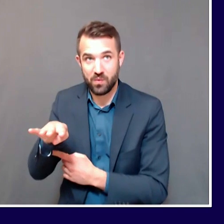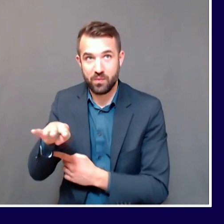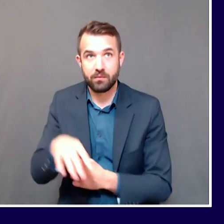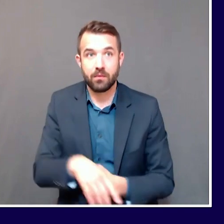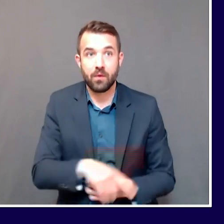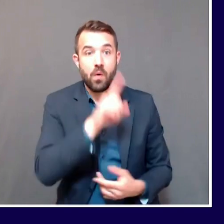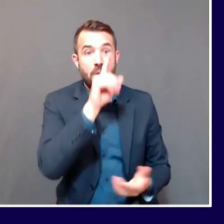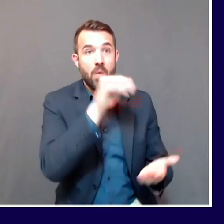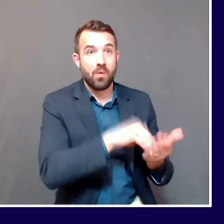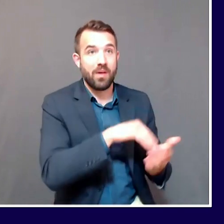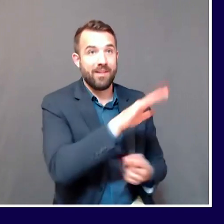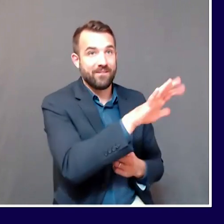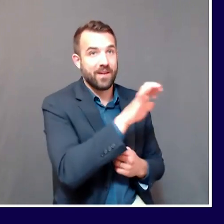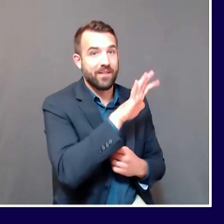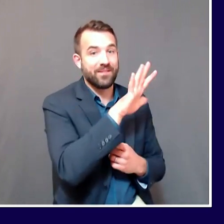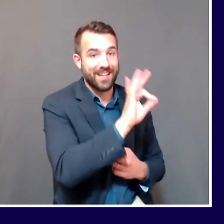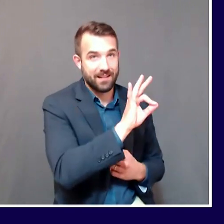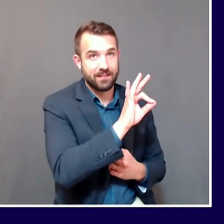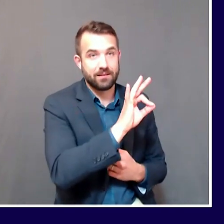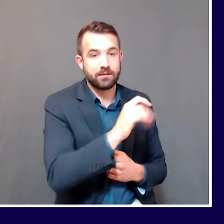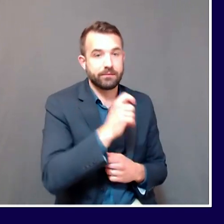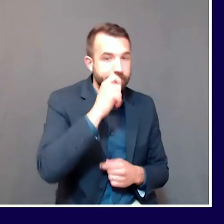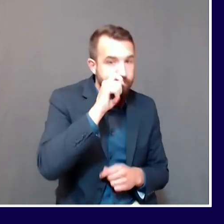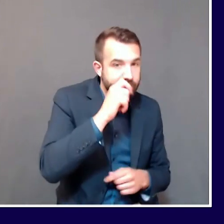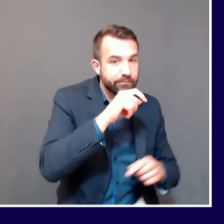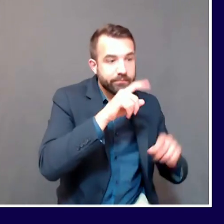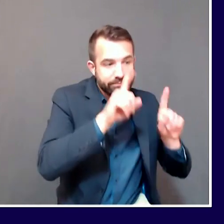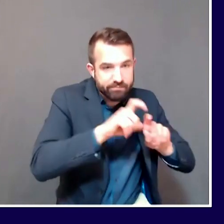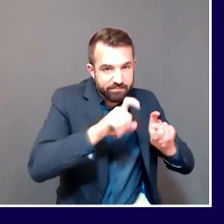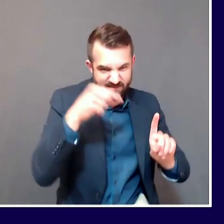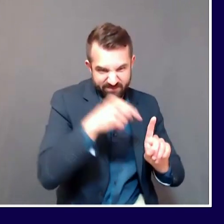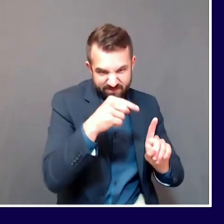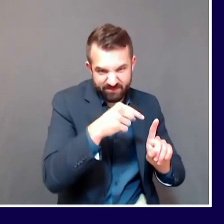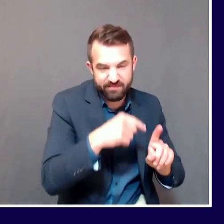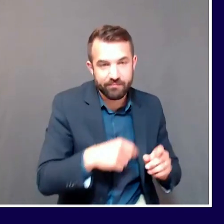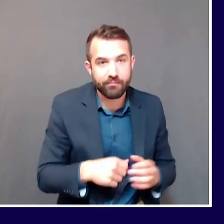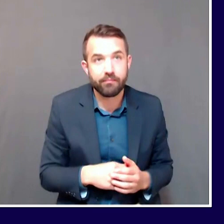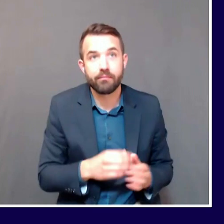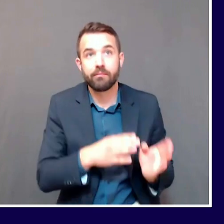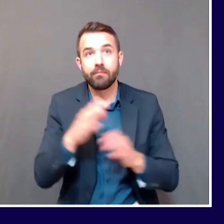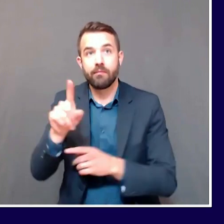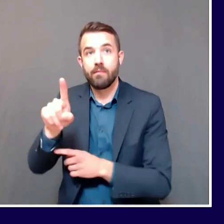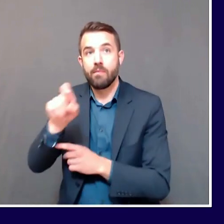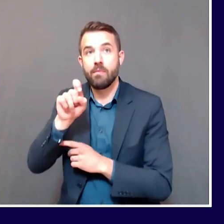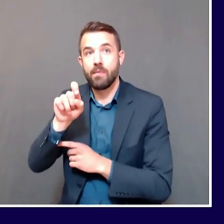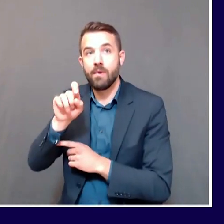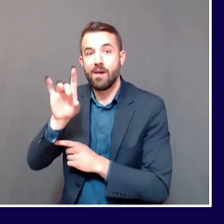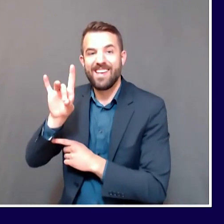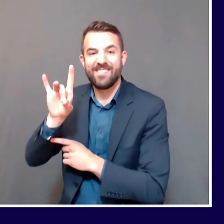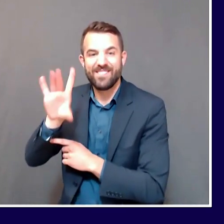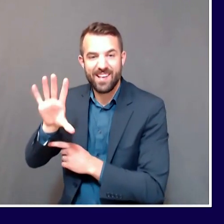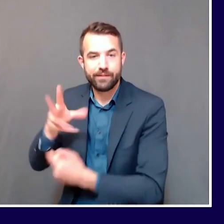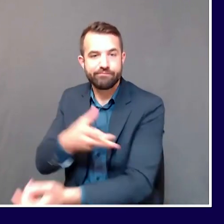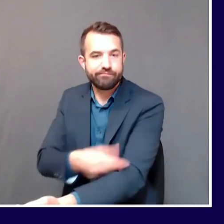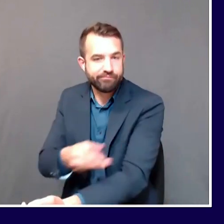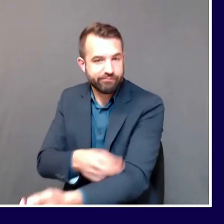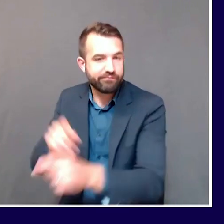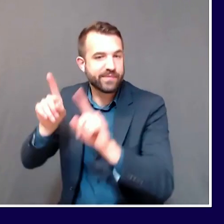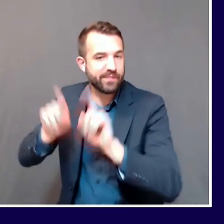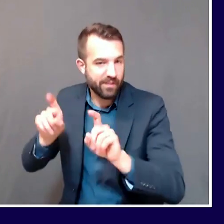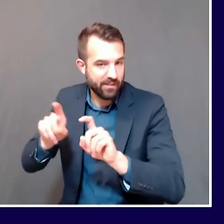1,559 were the PCR brand style test, and 185 were antibody tests.